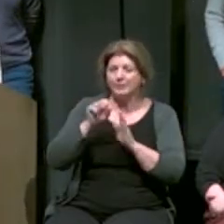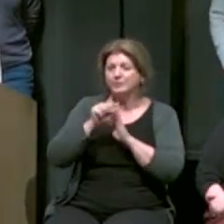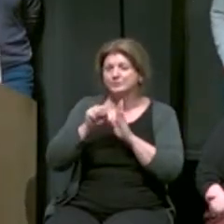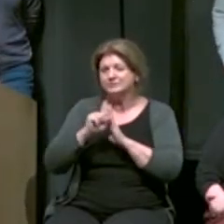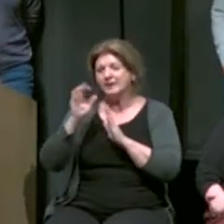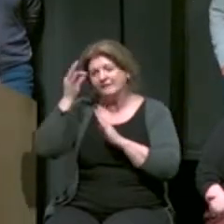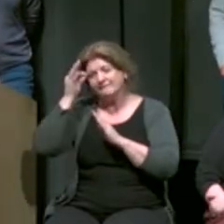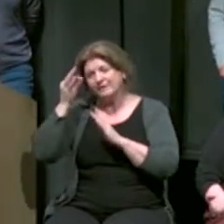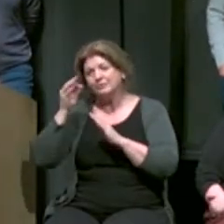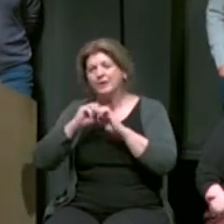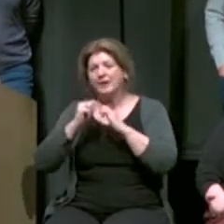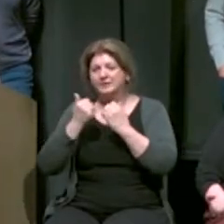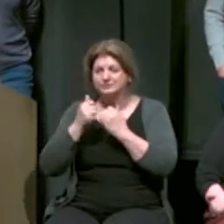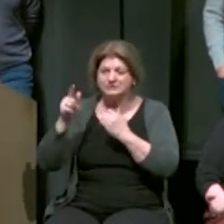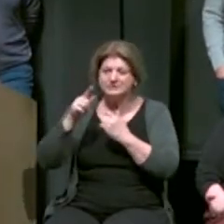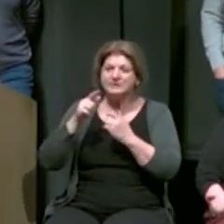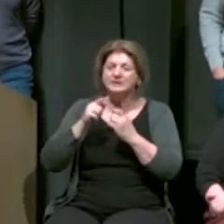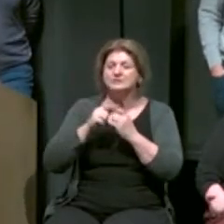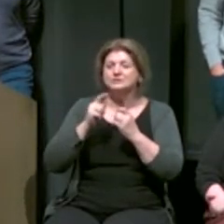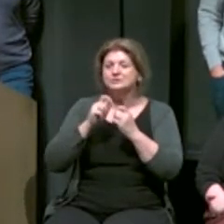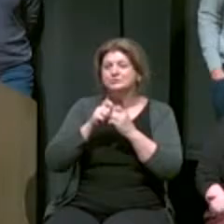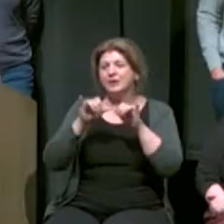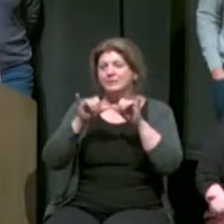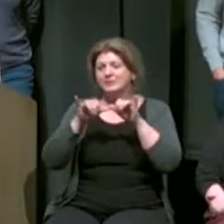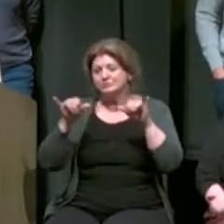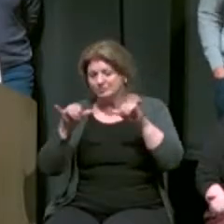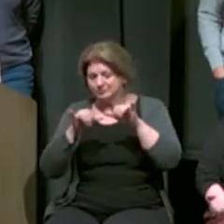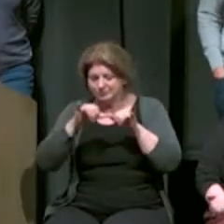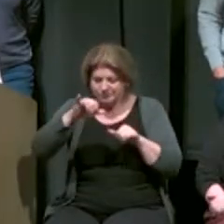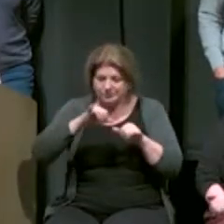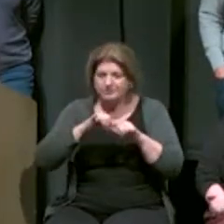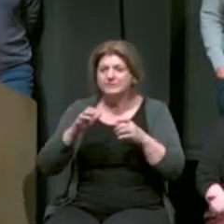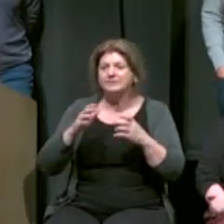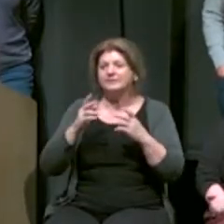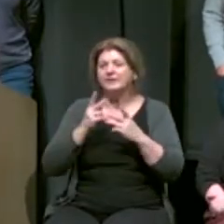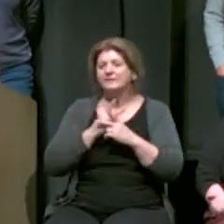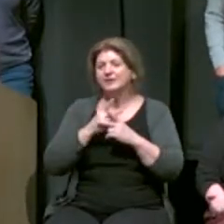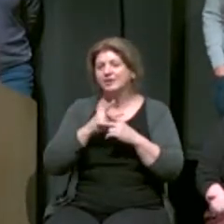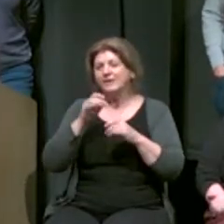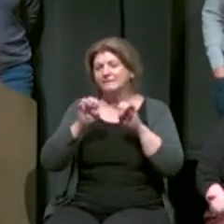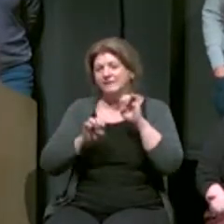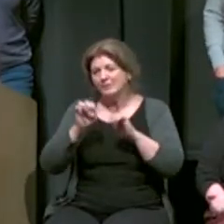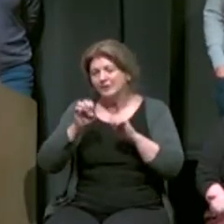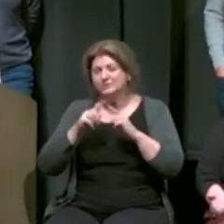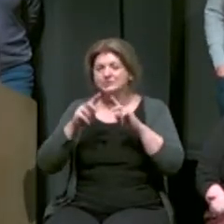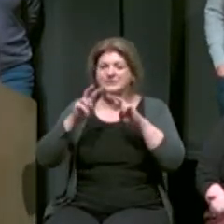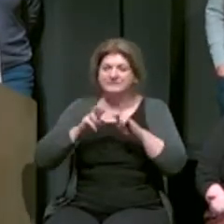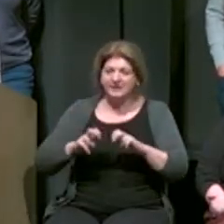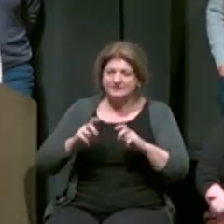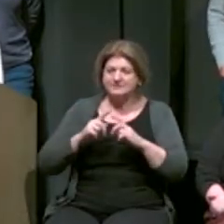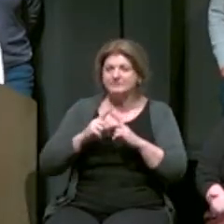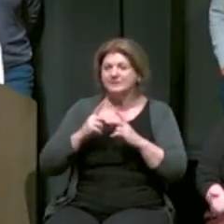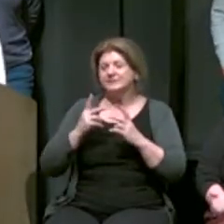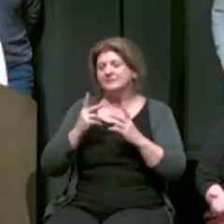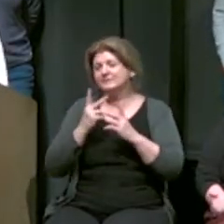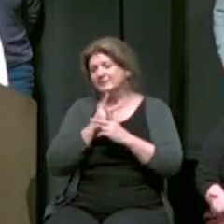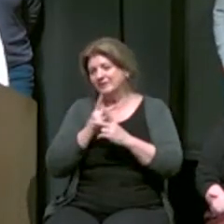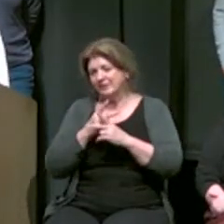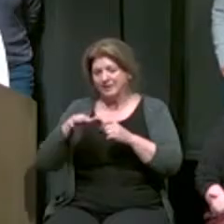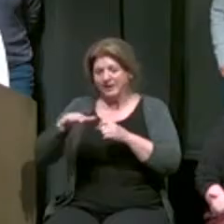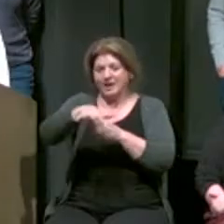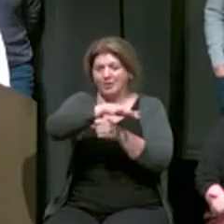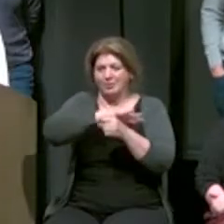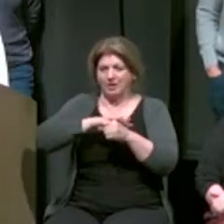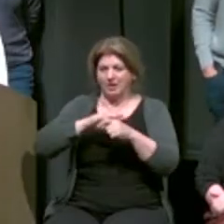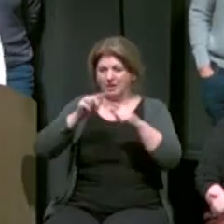federal partners. There's been expansions to them, just depending on like further evaluations, further assessments of the area.